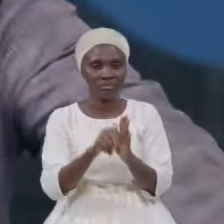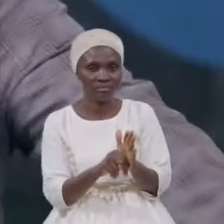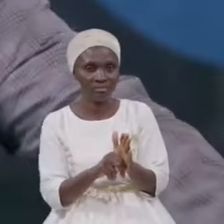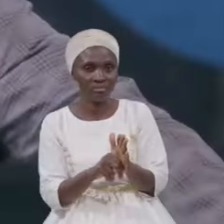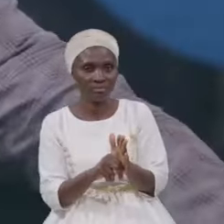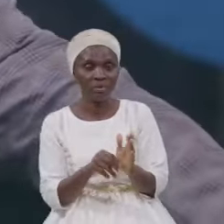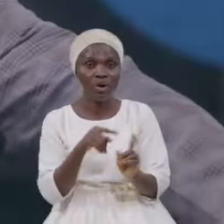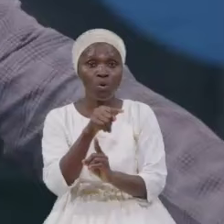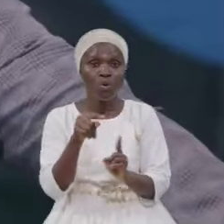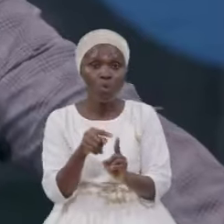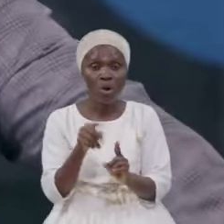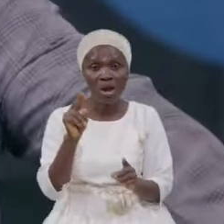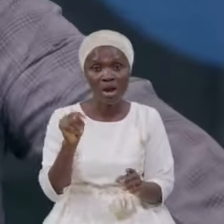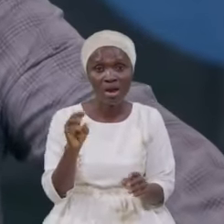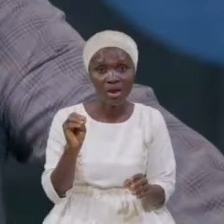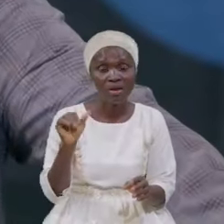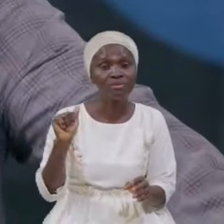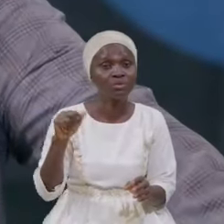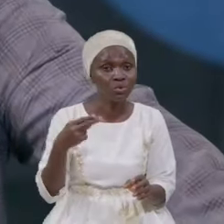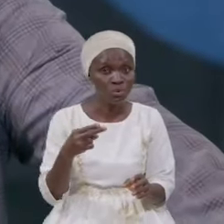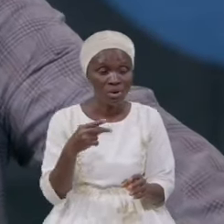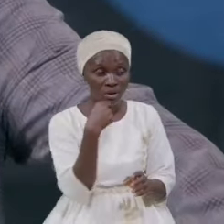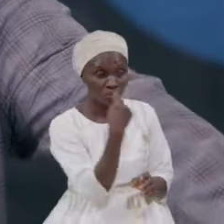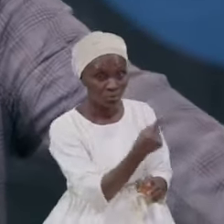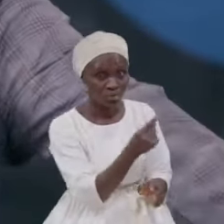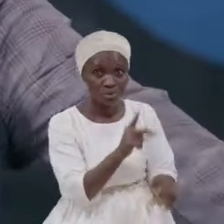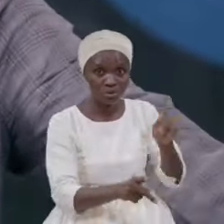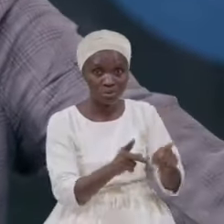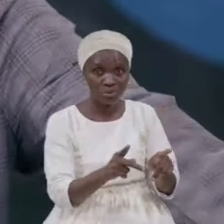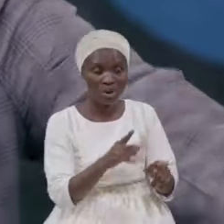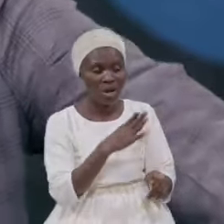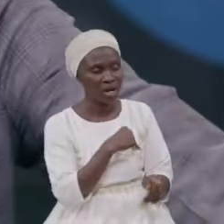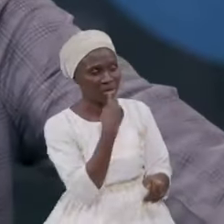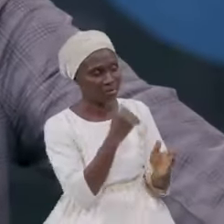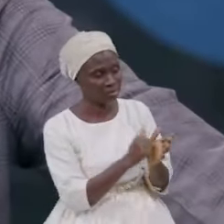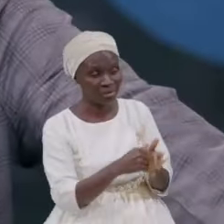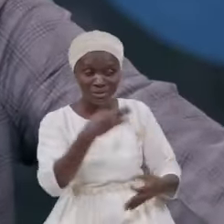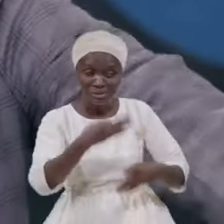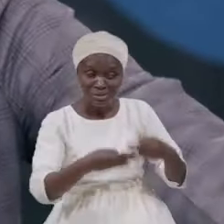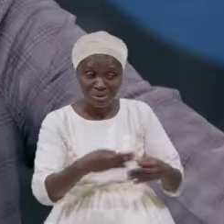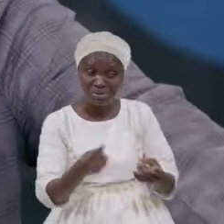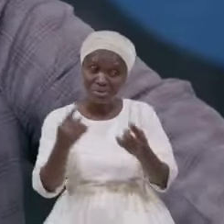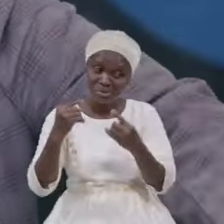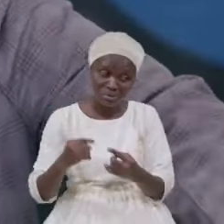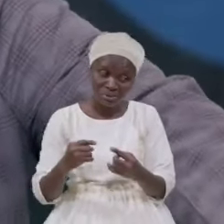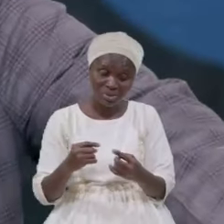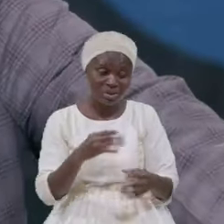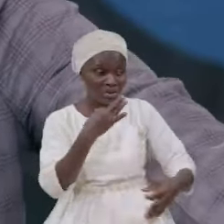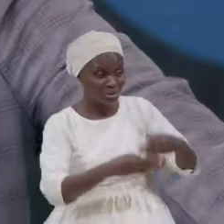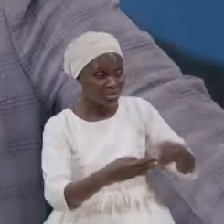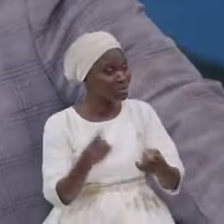said, judgment is coming. There's going to be a deluge, a